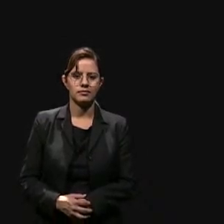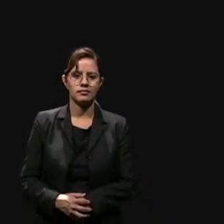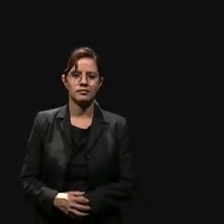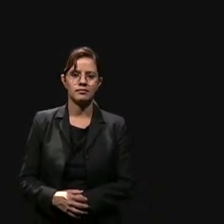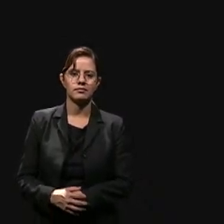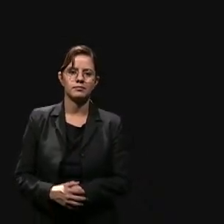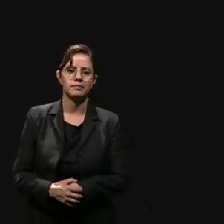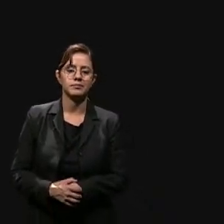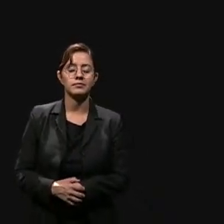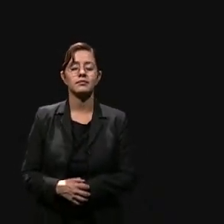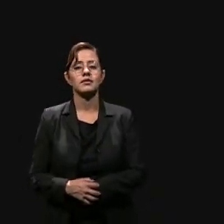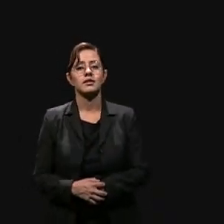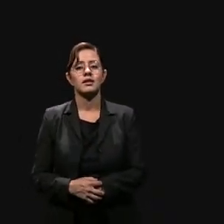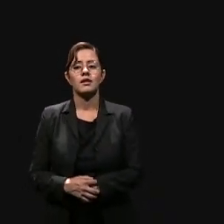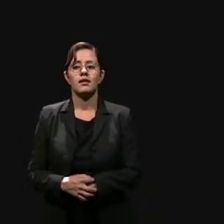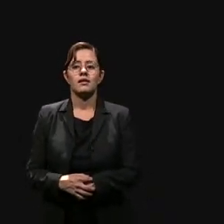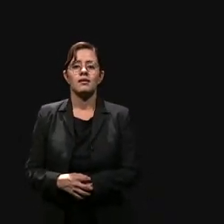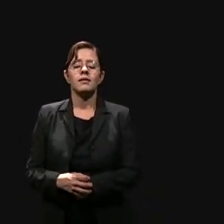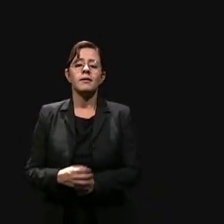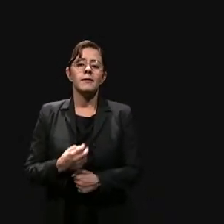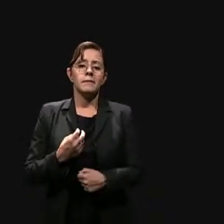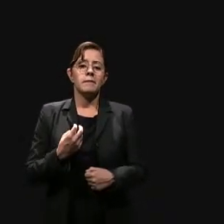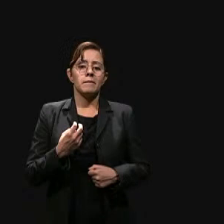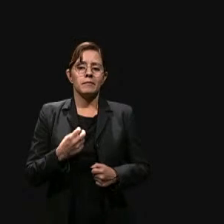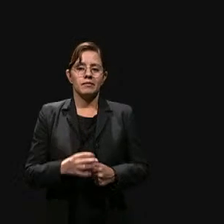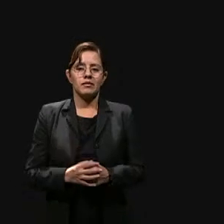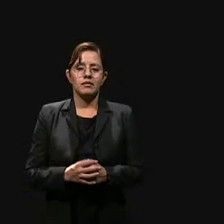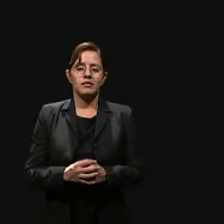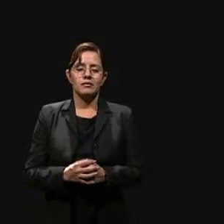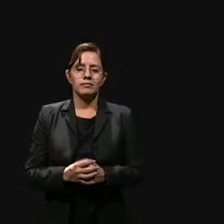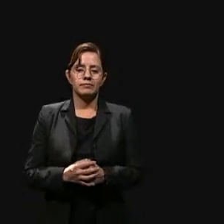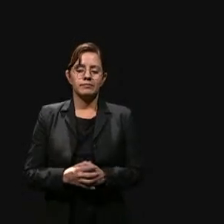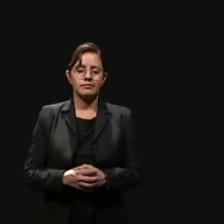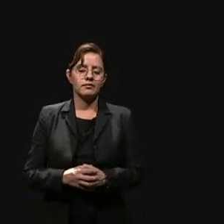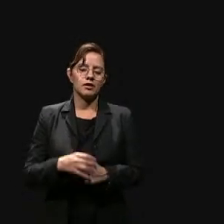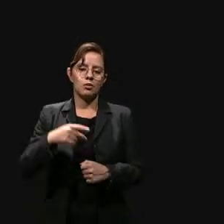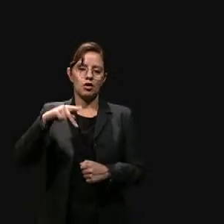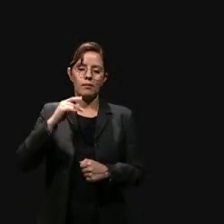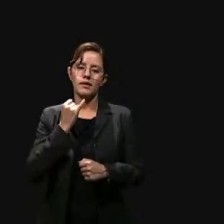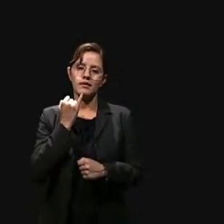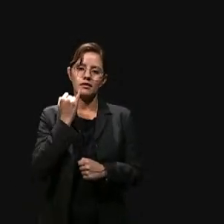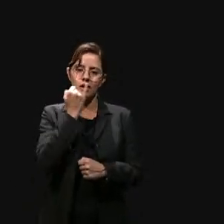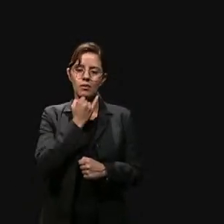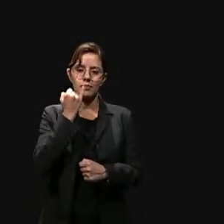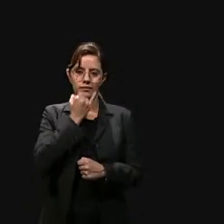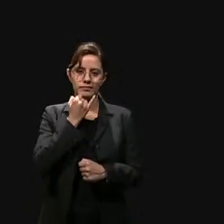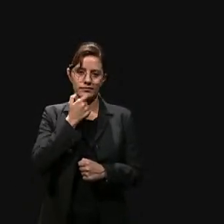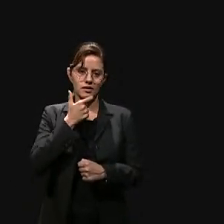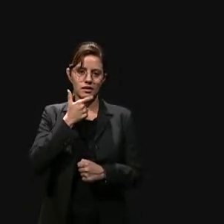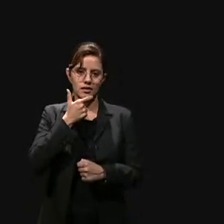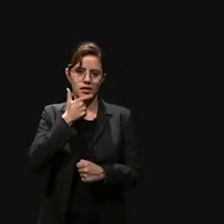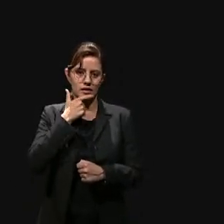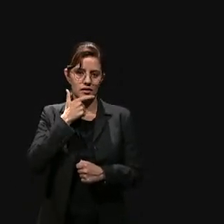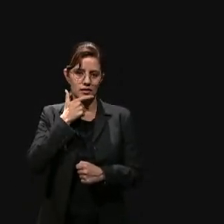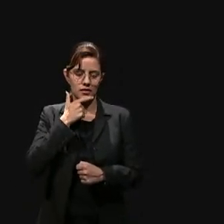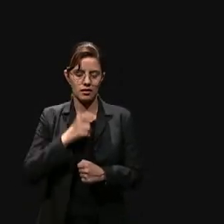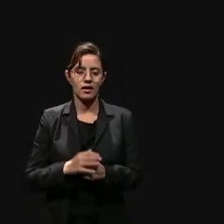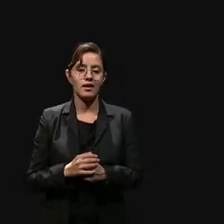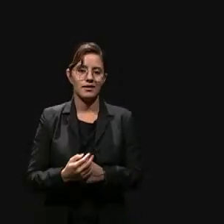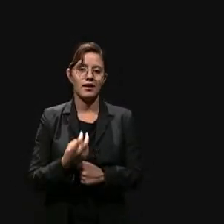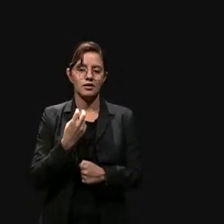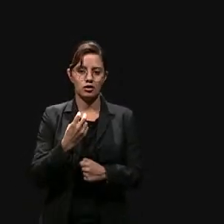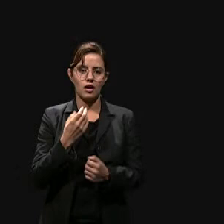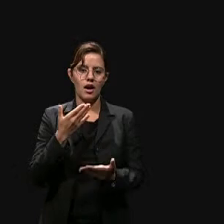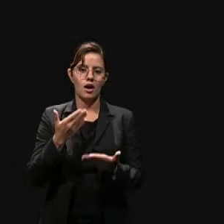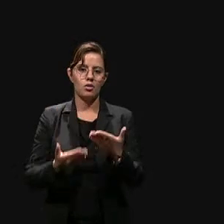para Sorry, I'm retroceder. hearing the translator at the same time. So they used that as an